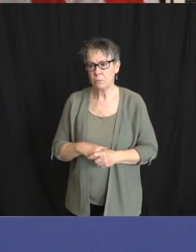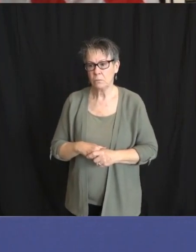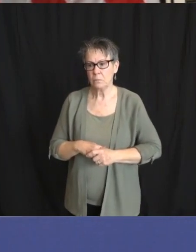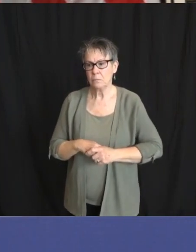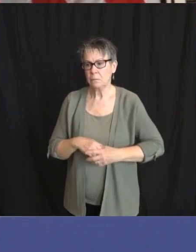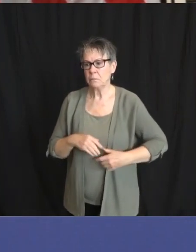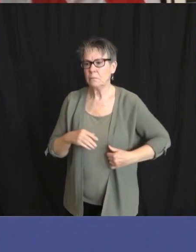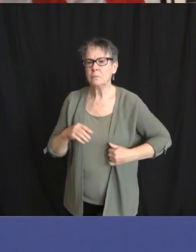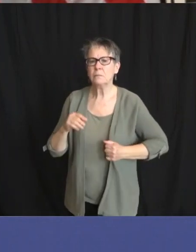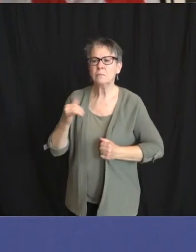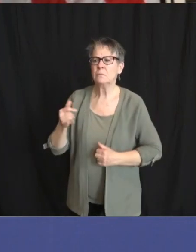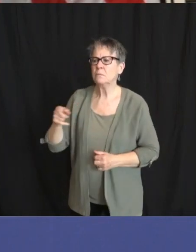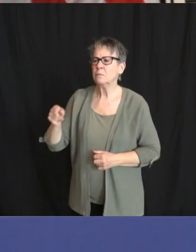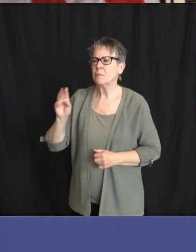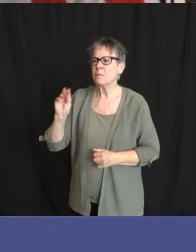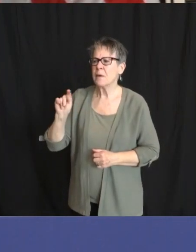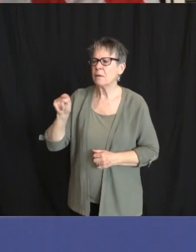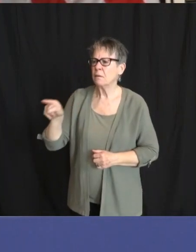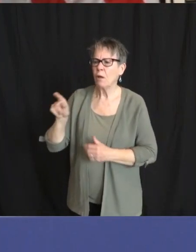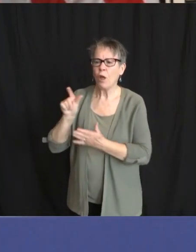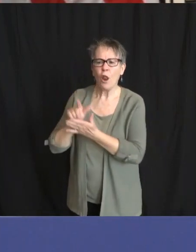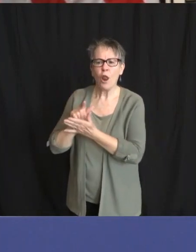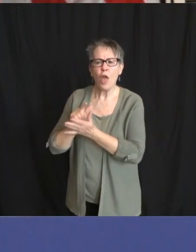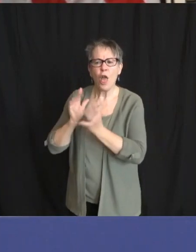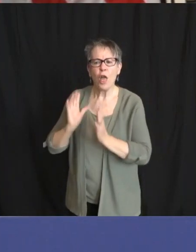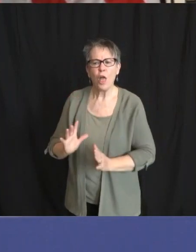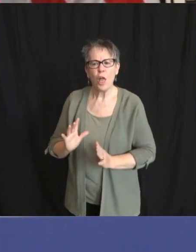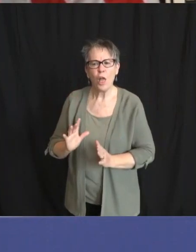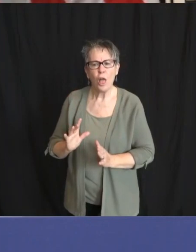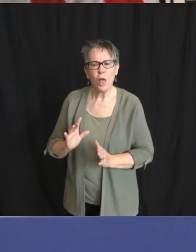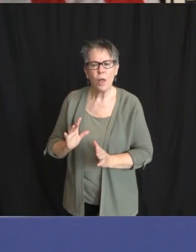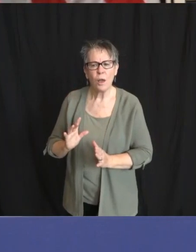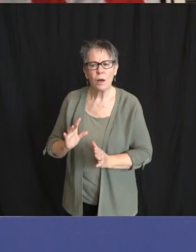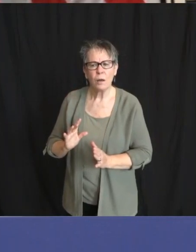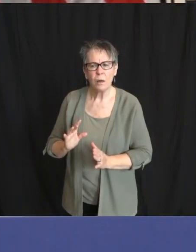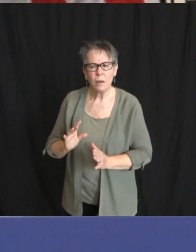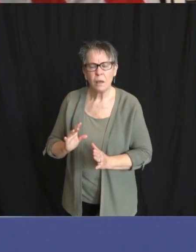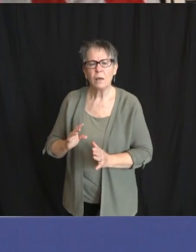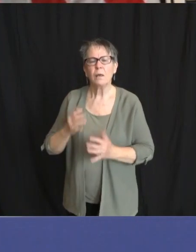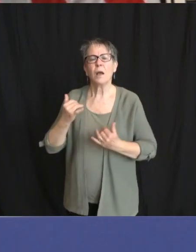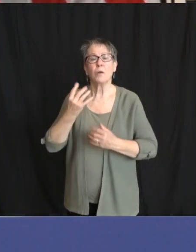54 inmates have been released. There are additional 24 that are scheduled for release.